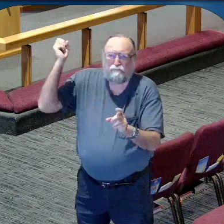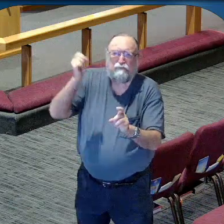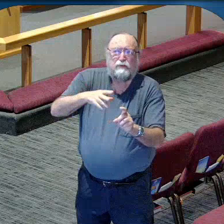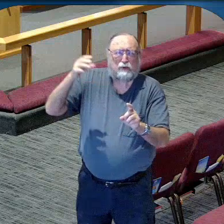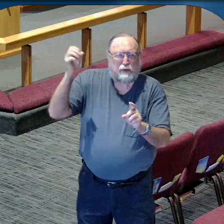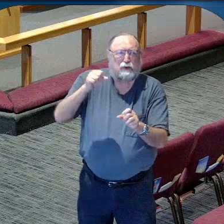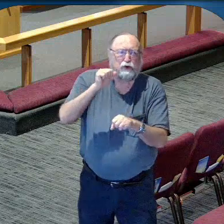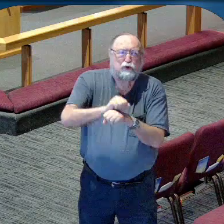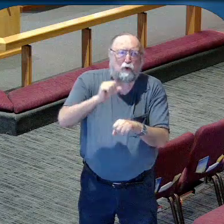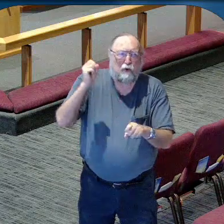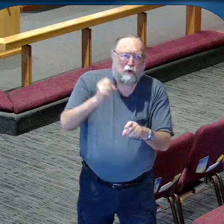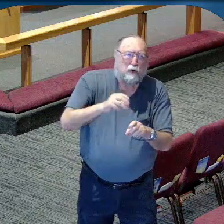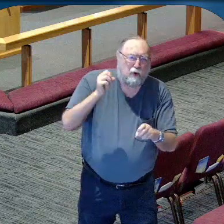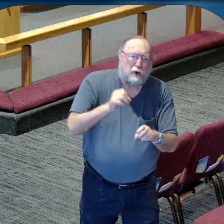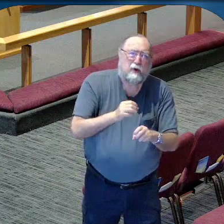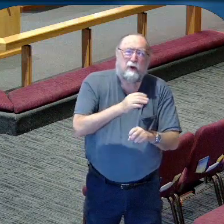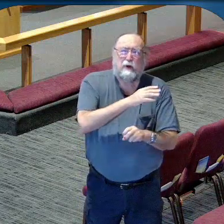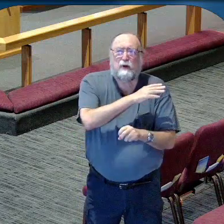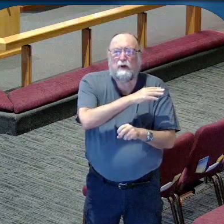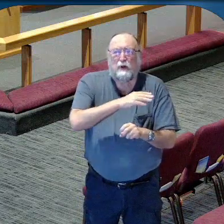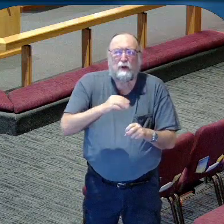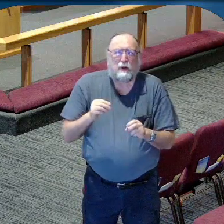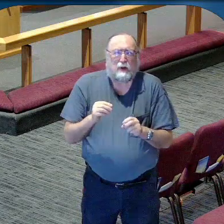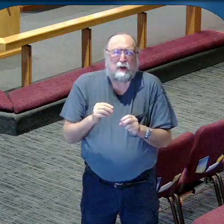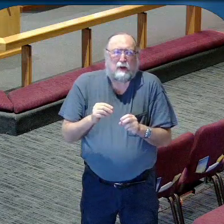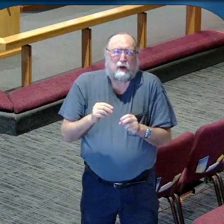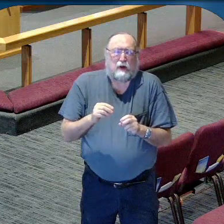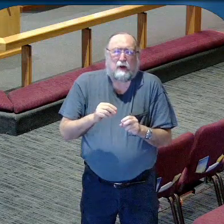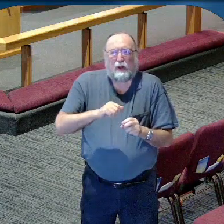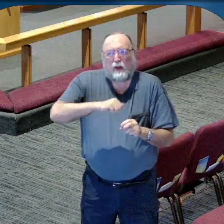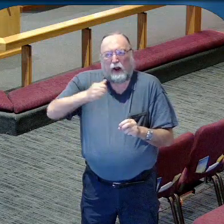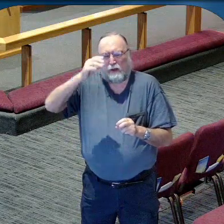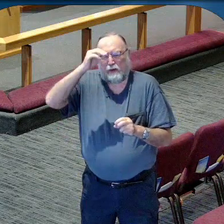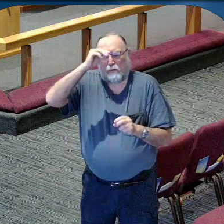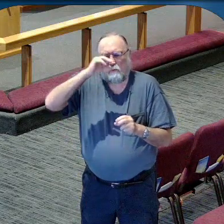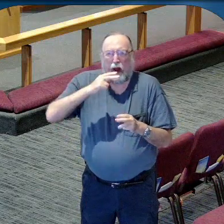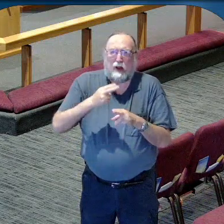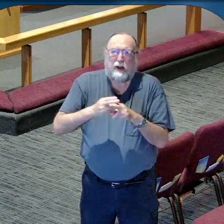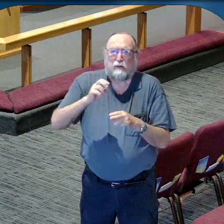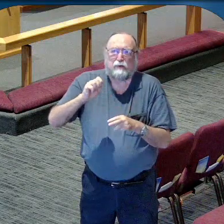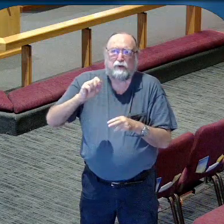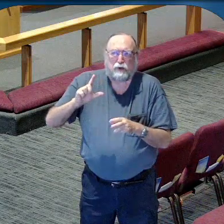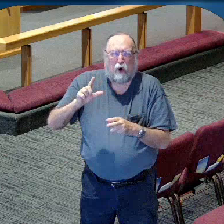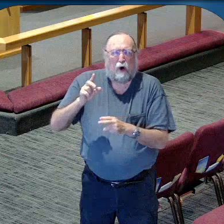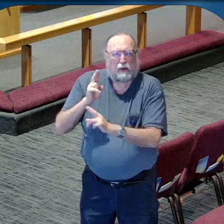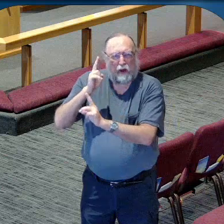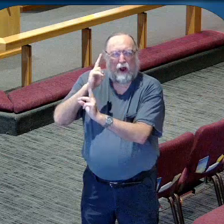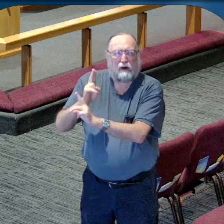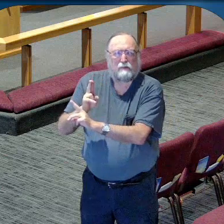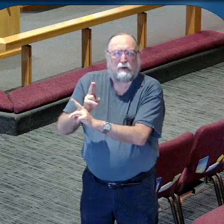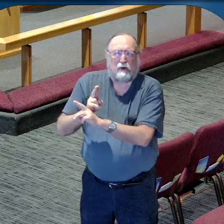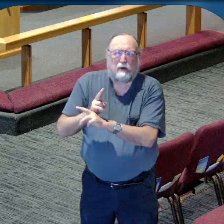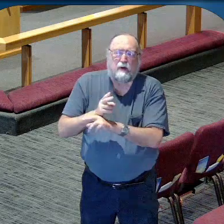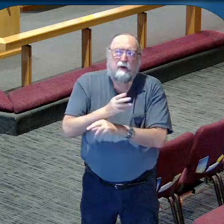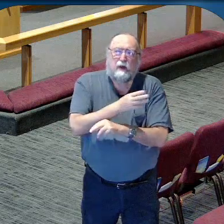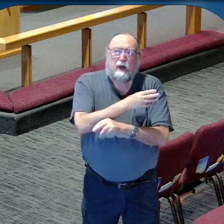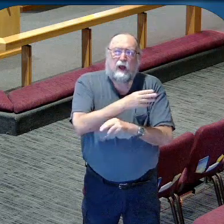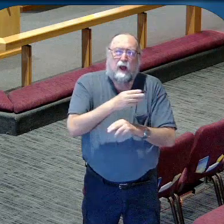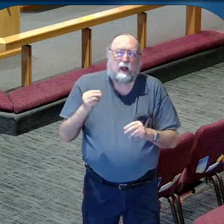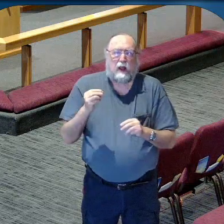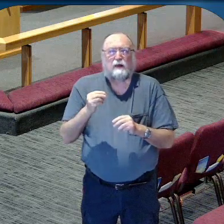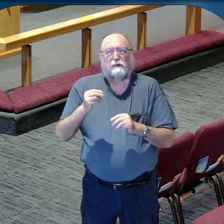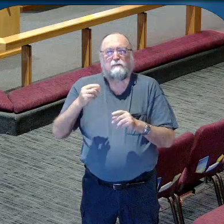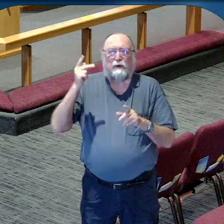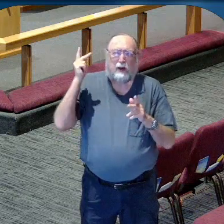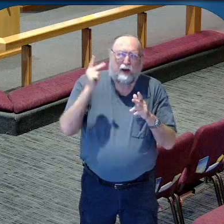the witnesses laid down their garments at the feet of a young man named Saul. And as they were stoning Stephen, he called out,